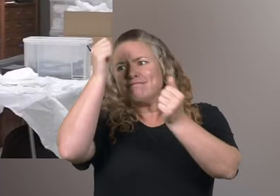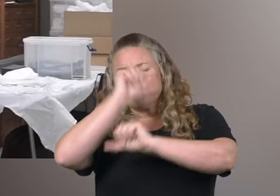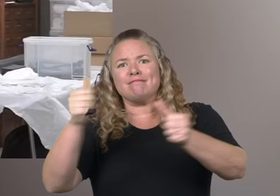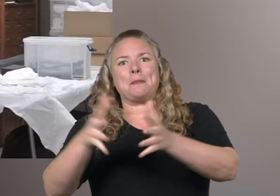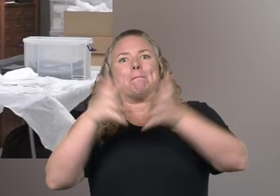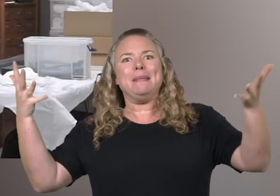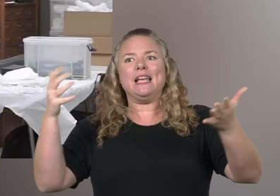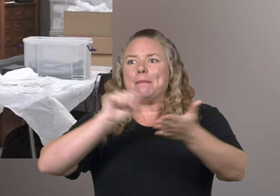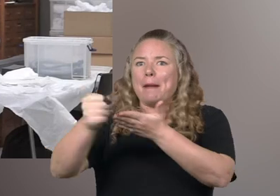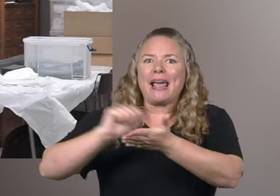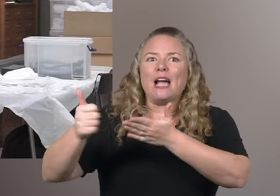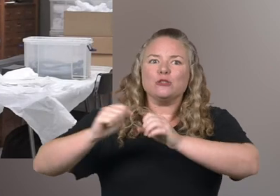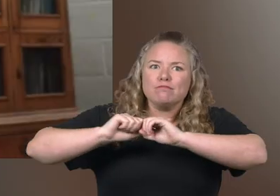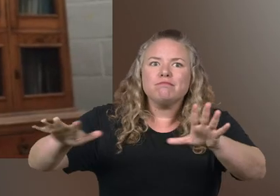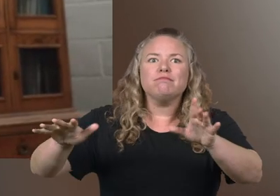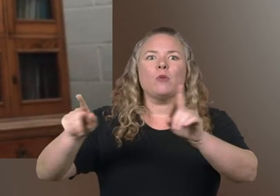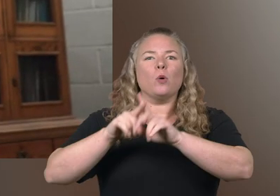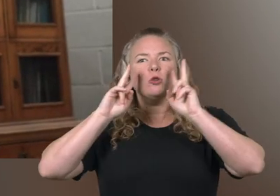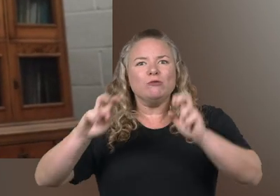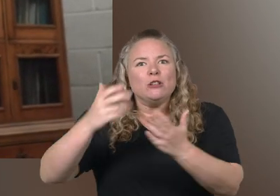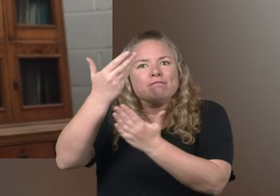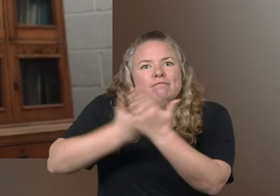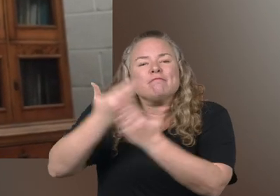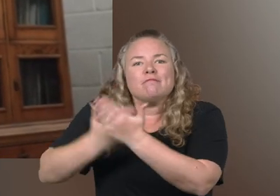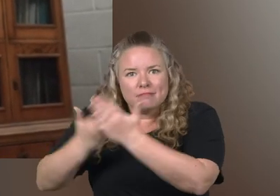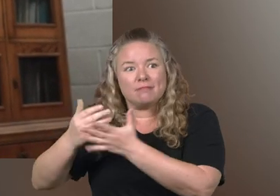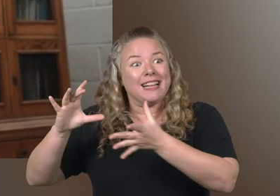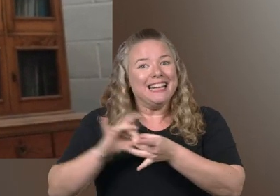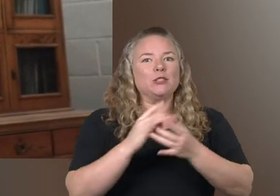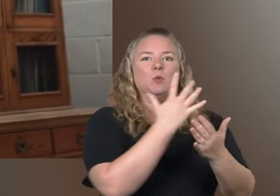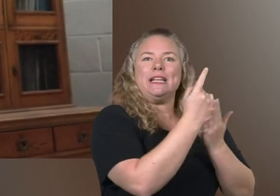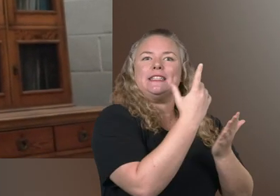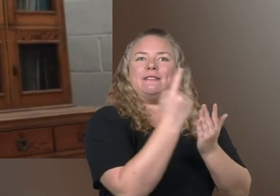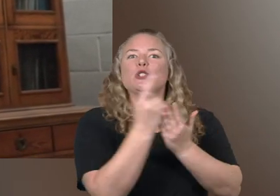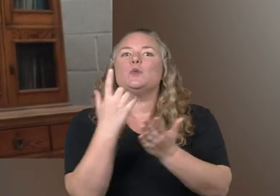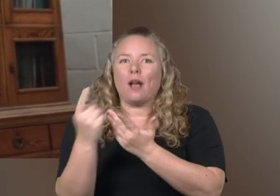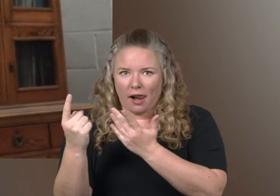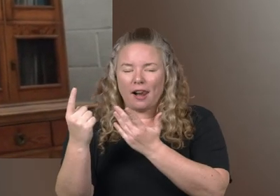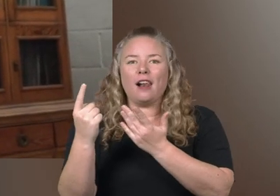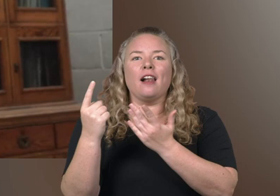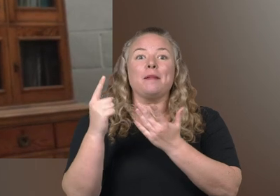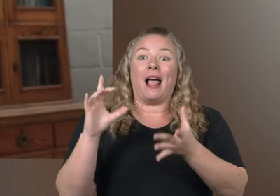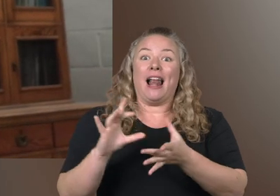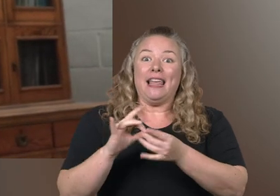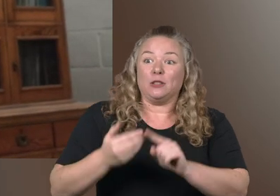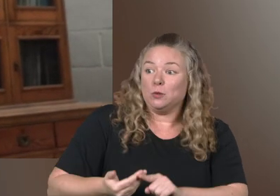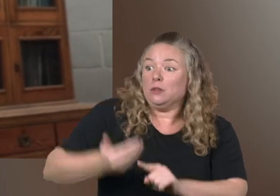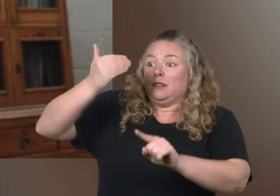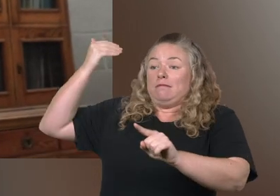and monographs on individual artists. But in terms of